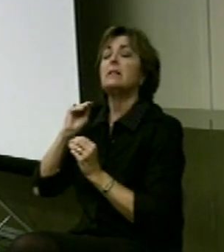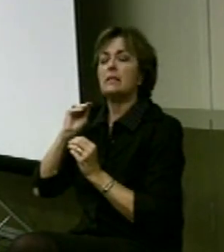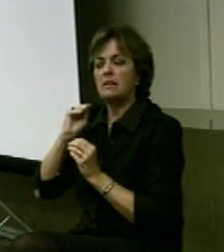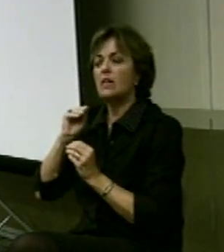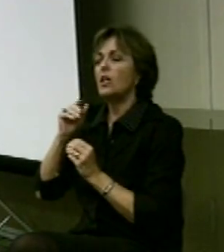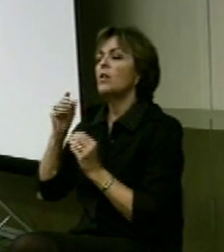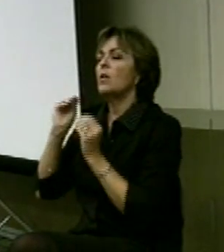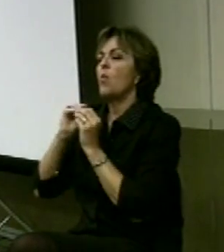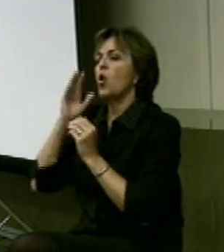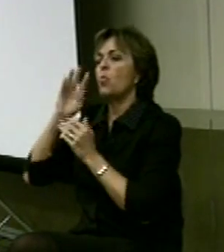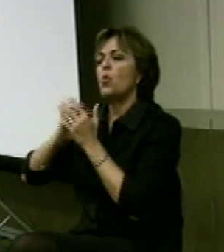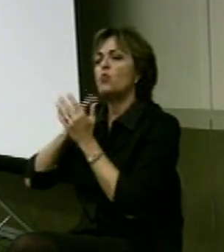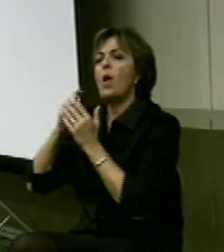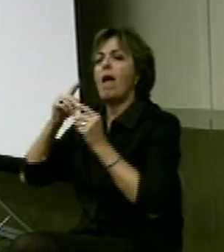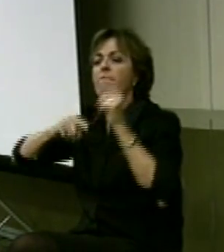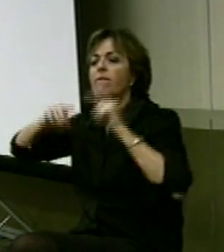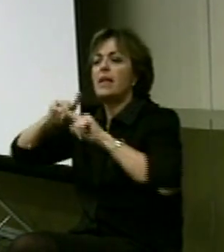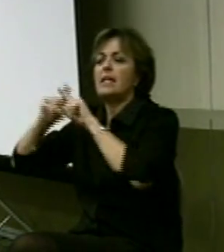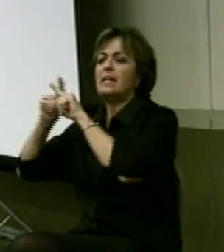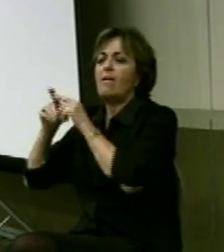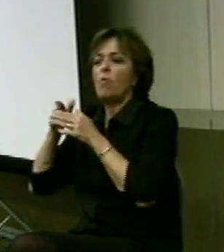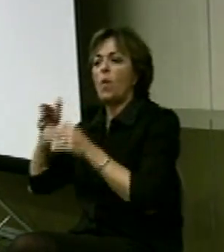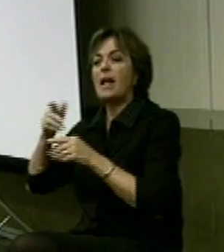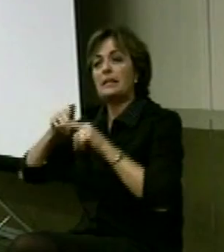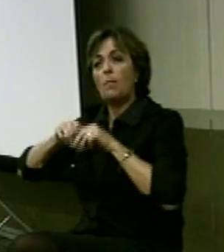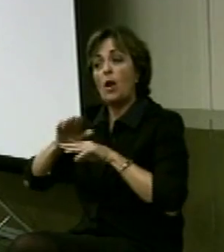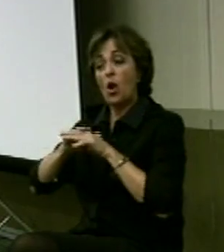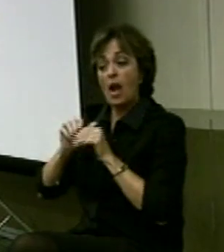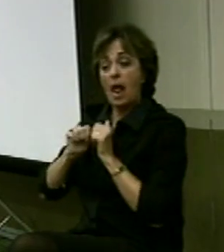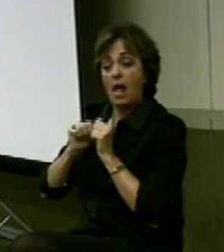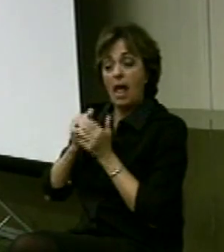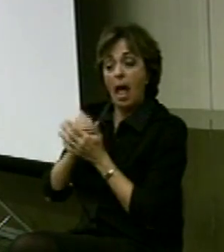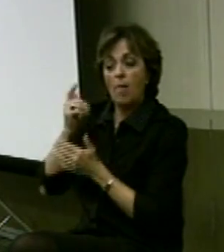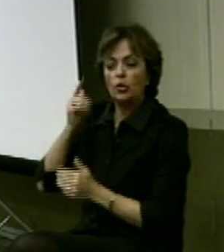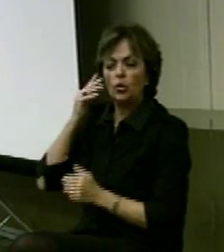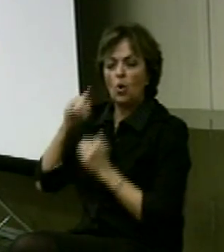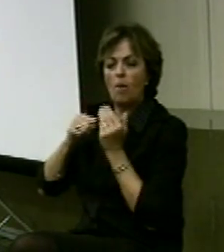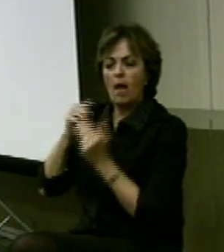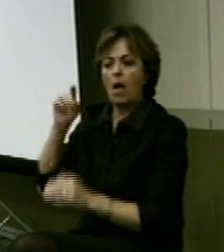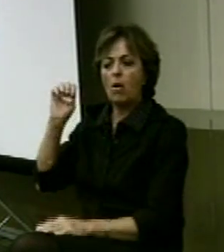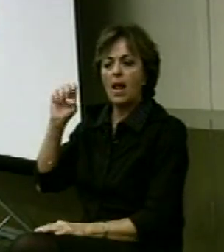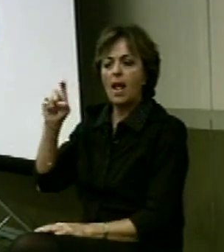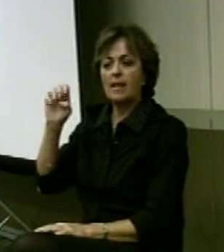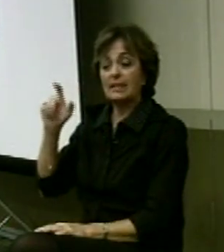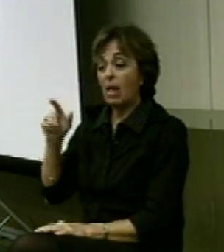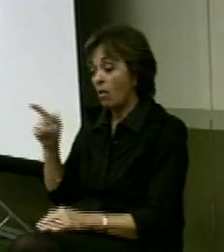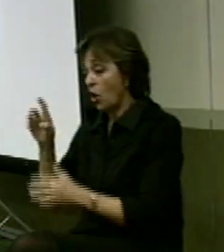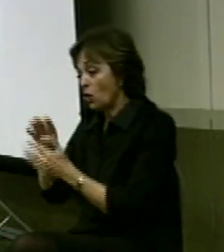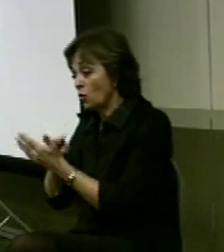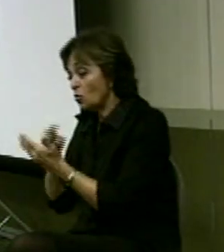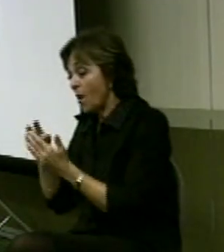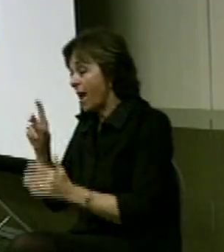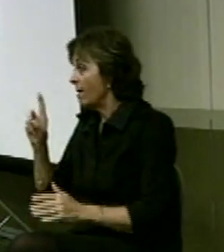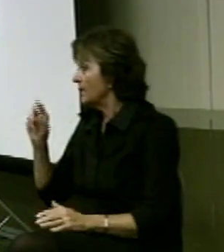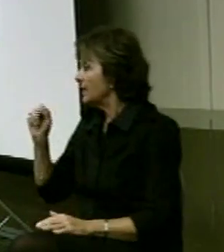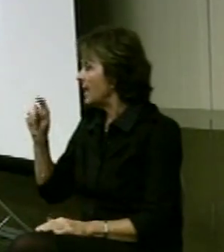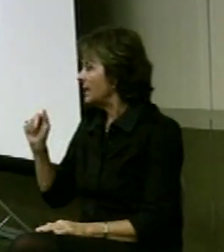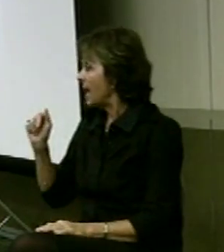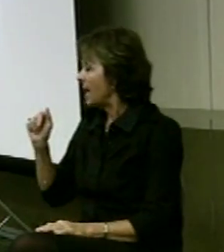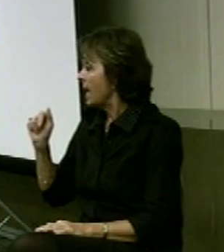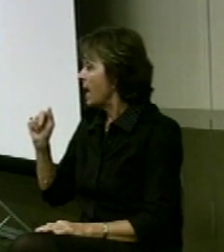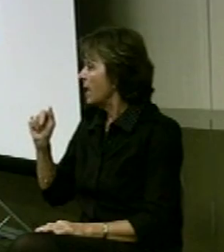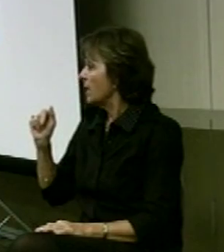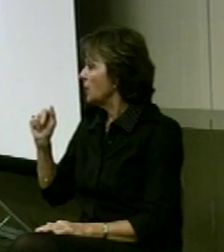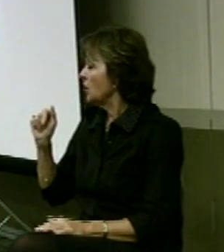going to be able to graph it in different ways, depending upon how much you know about Excel. And just because you have graphs and data, it doesn't mean you don't ask